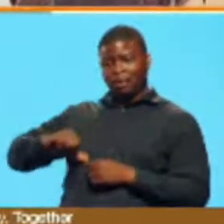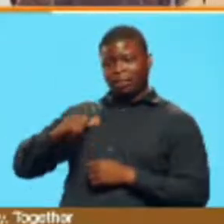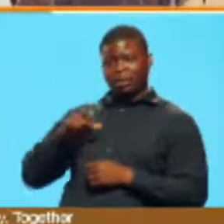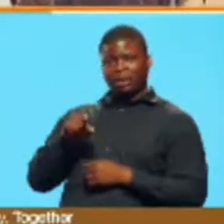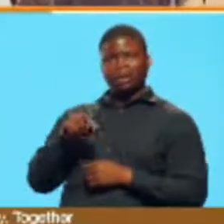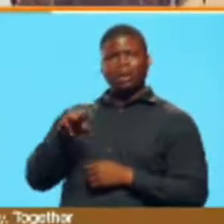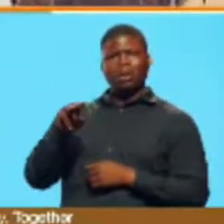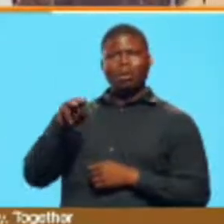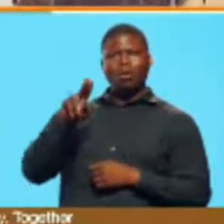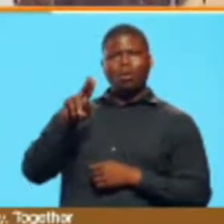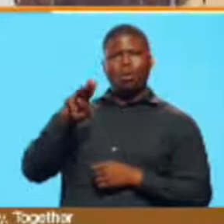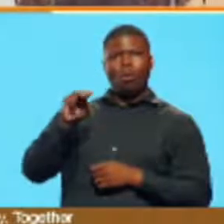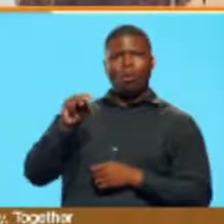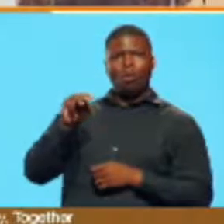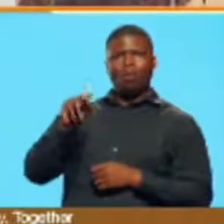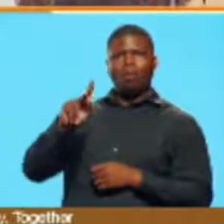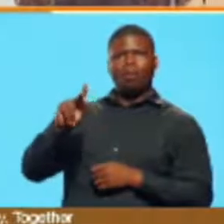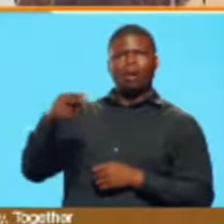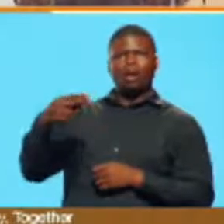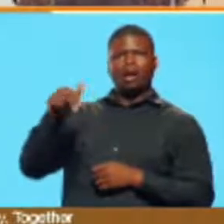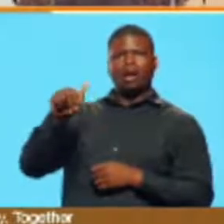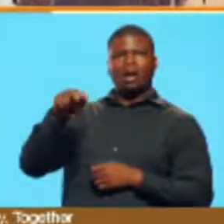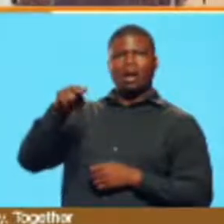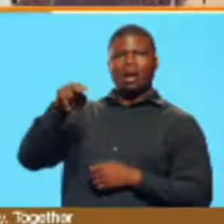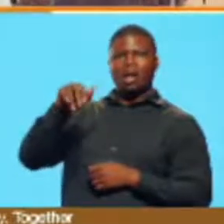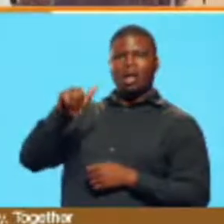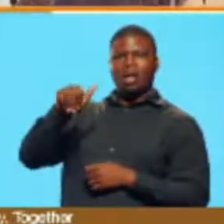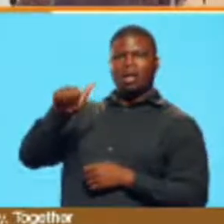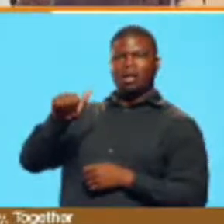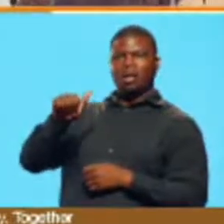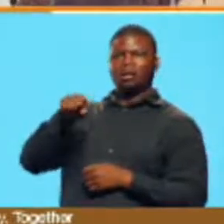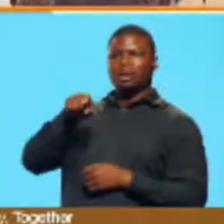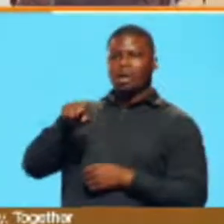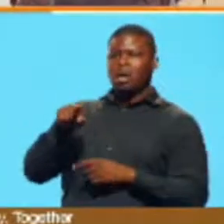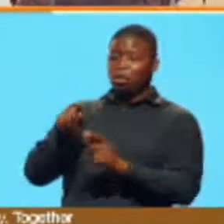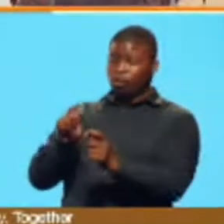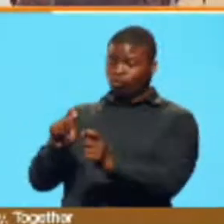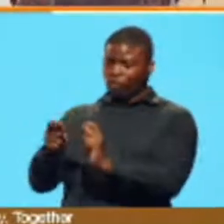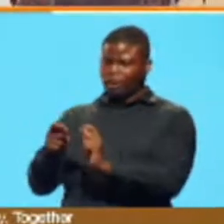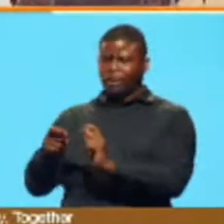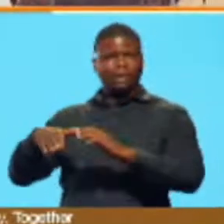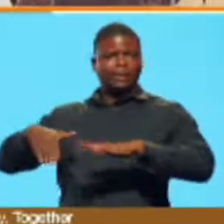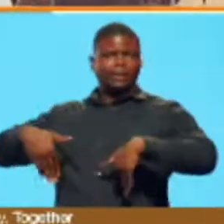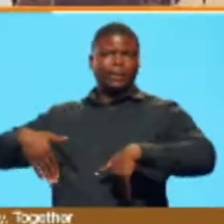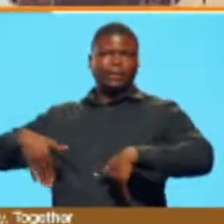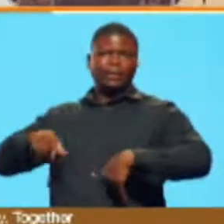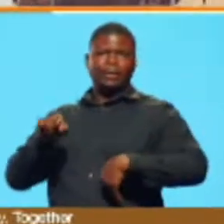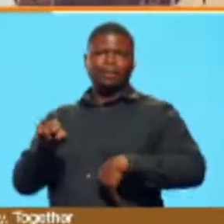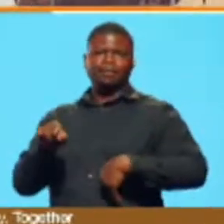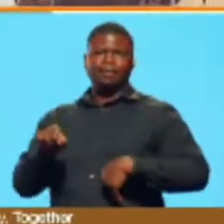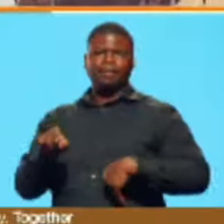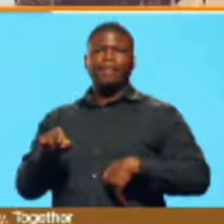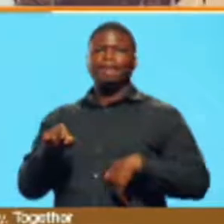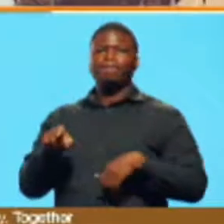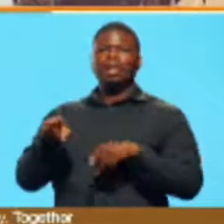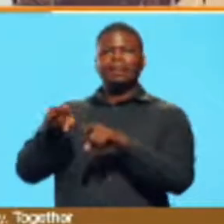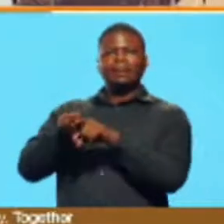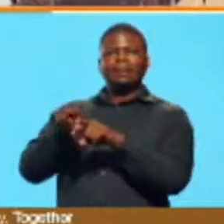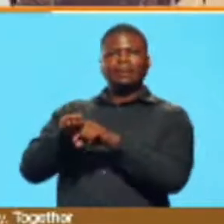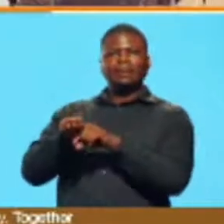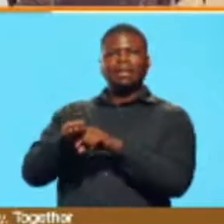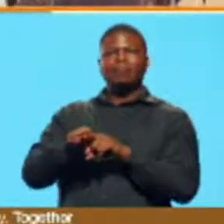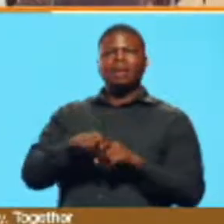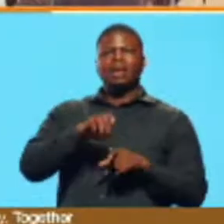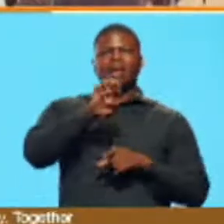you can see that it's not yet there in terms of the transition. I also didn't put